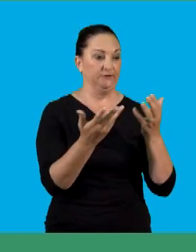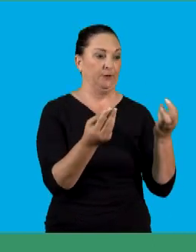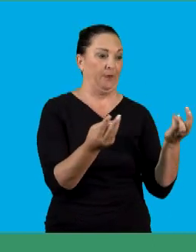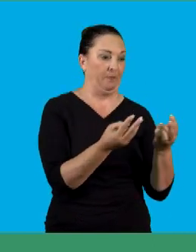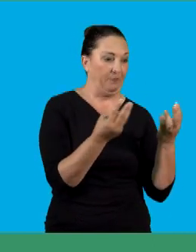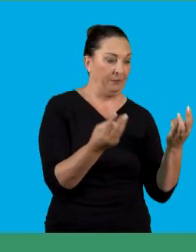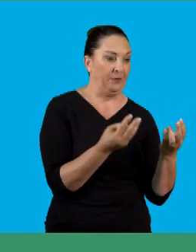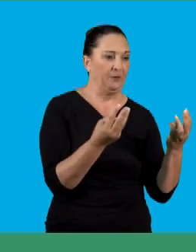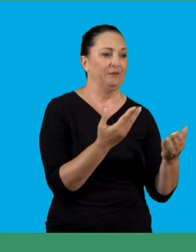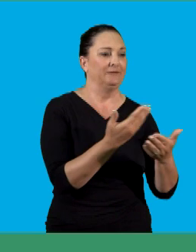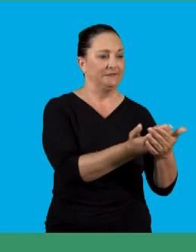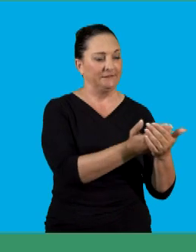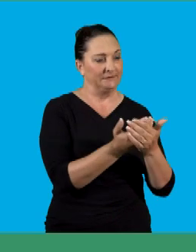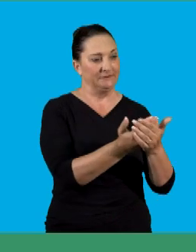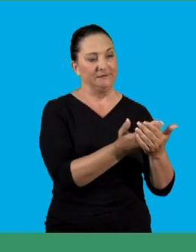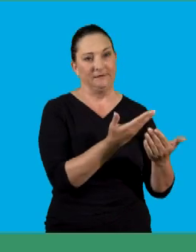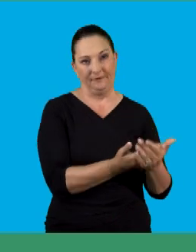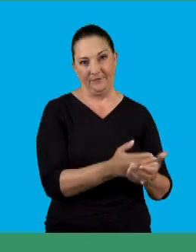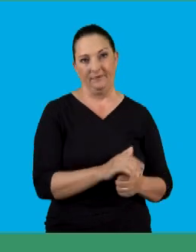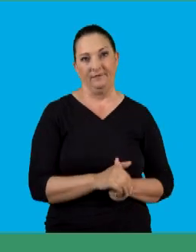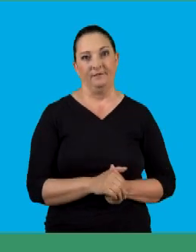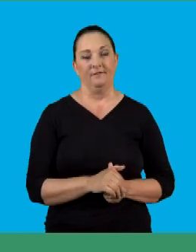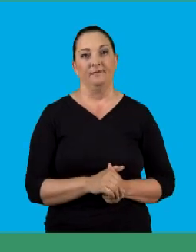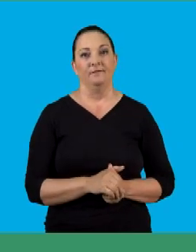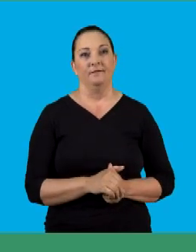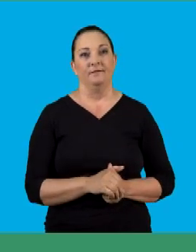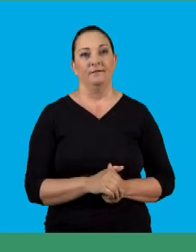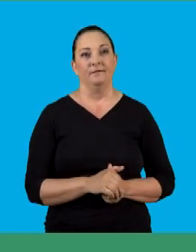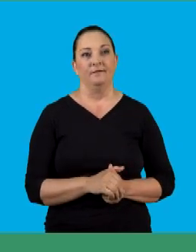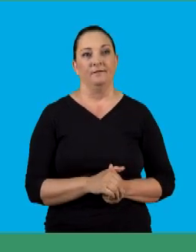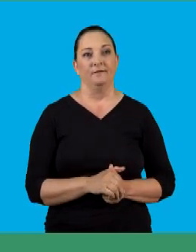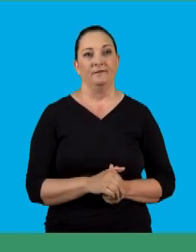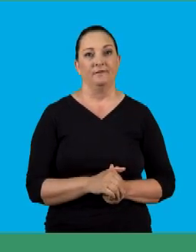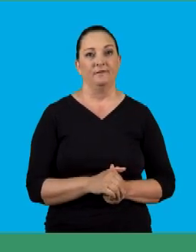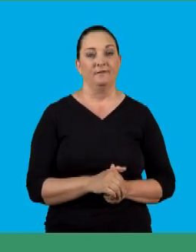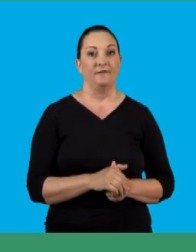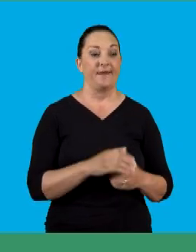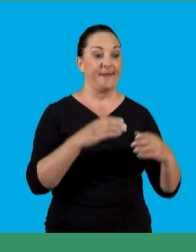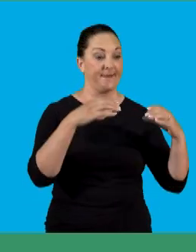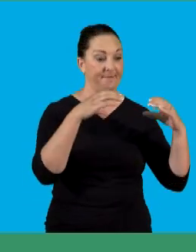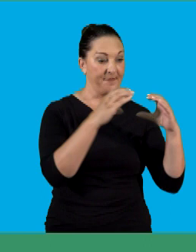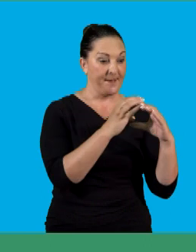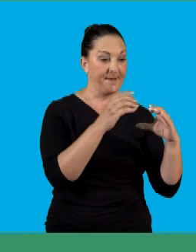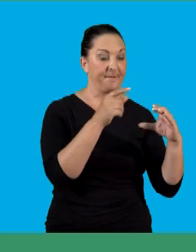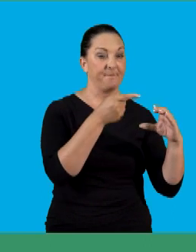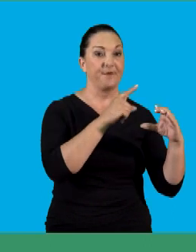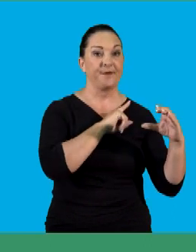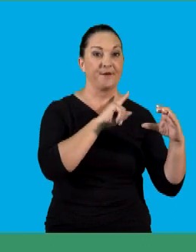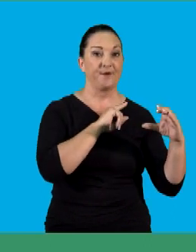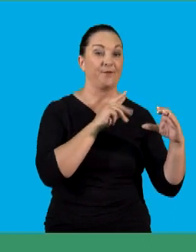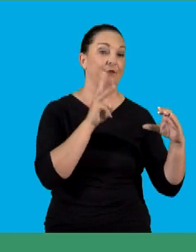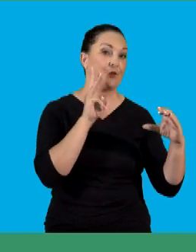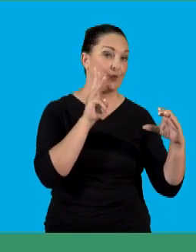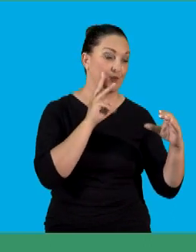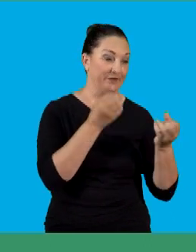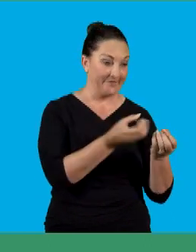of the people are being taken care of. So basically their main aim also is including amongst others to